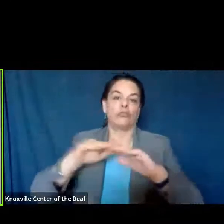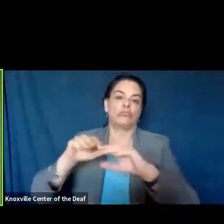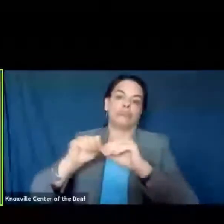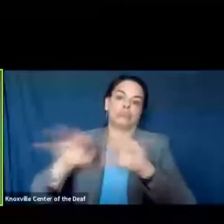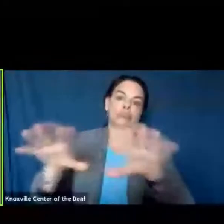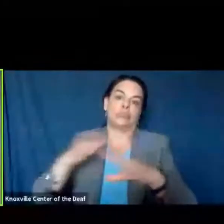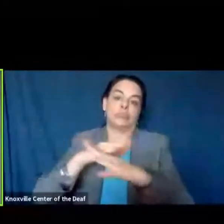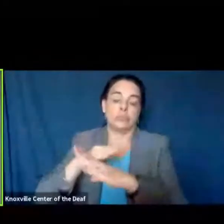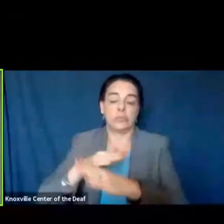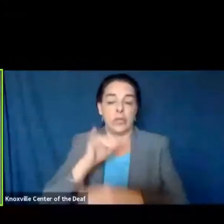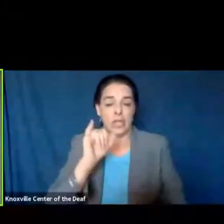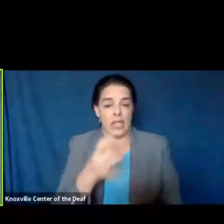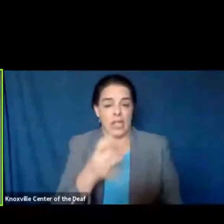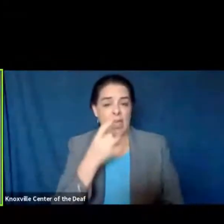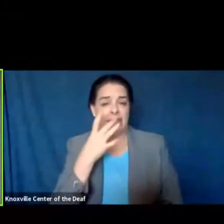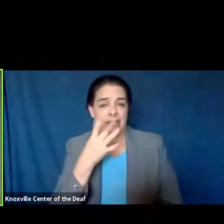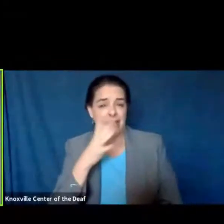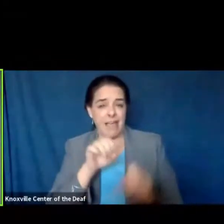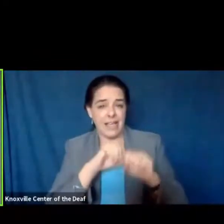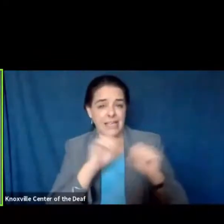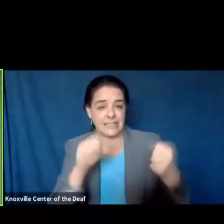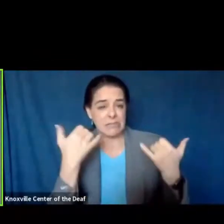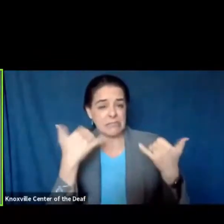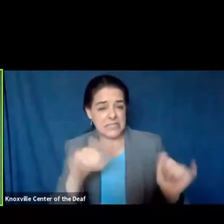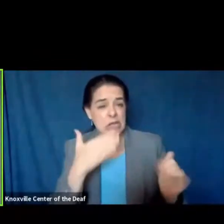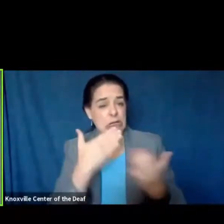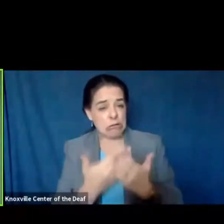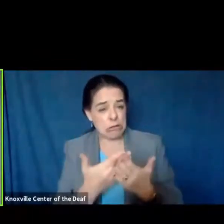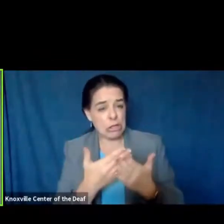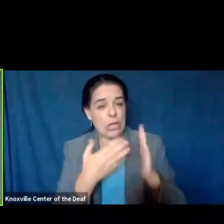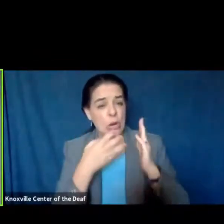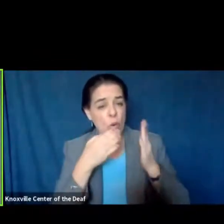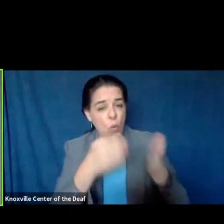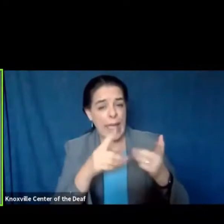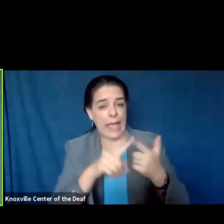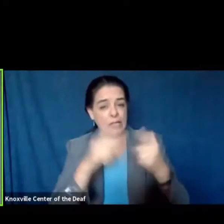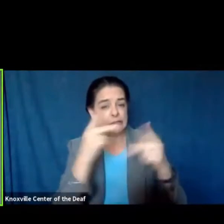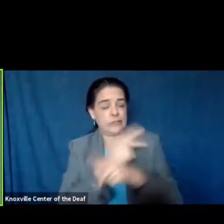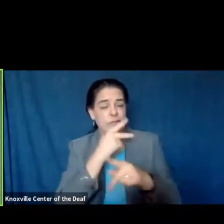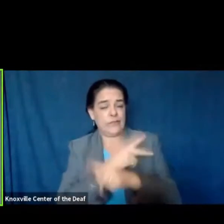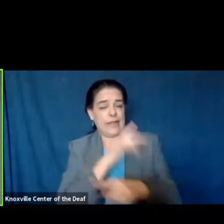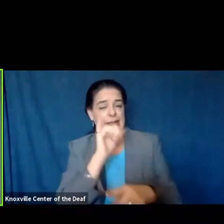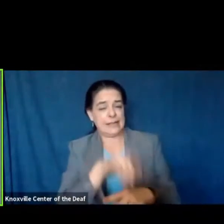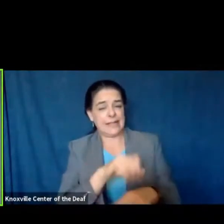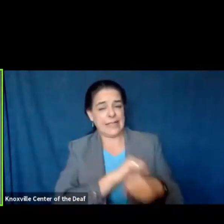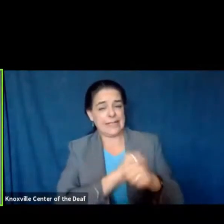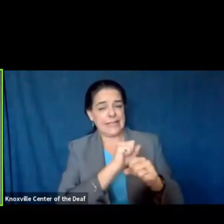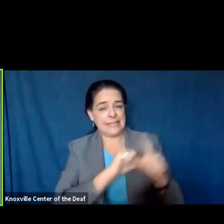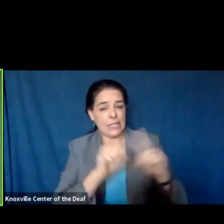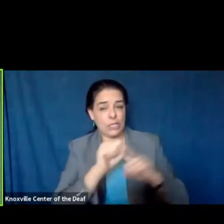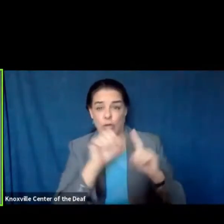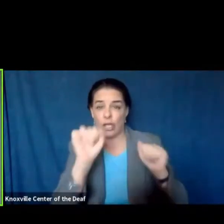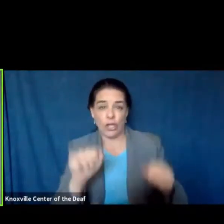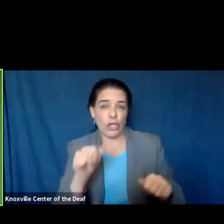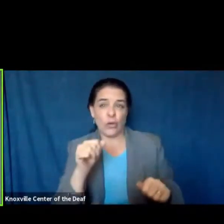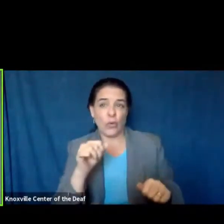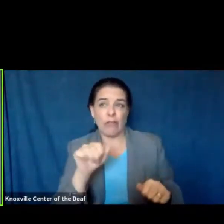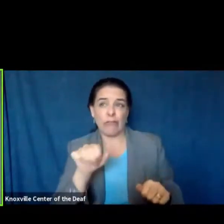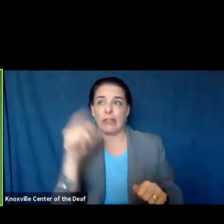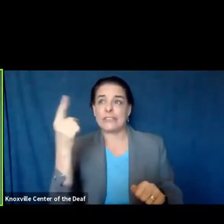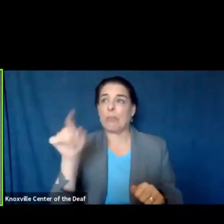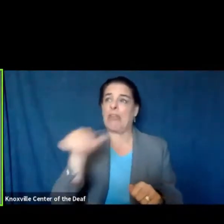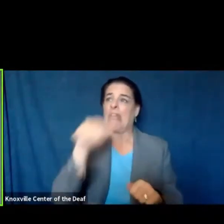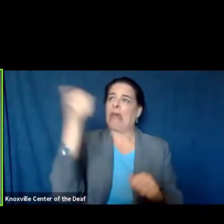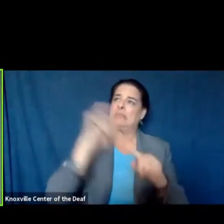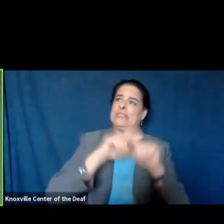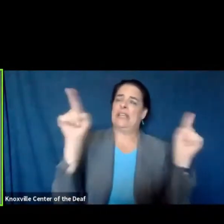the traffic light system still an effective model for assessing the virus situation? And could a different metaphor be more effective?